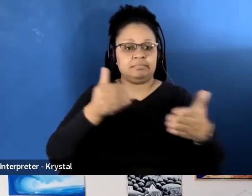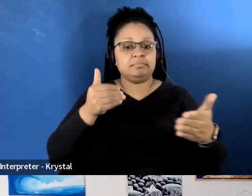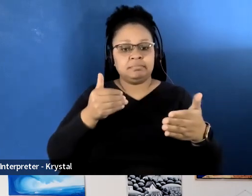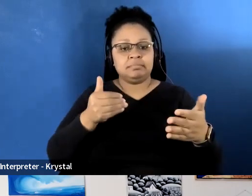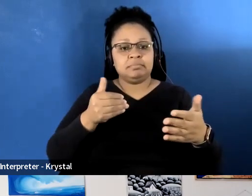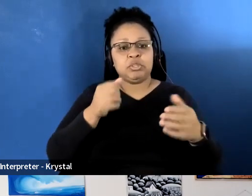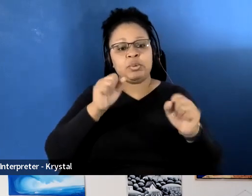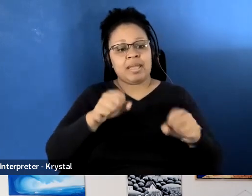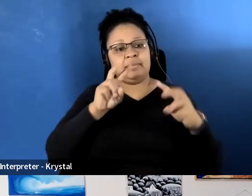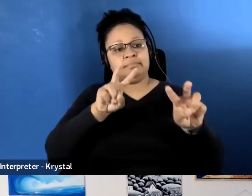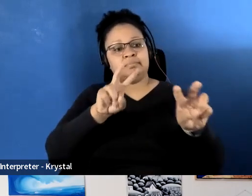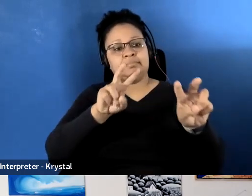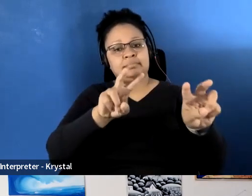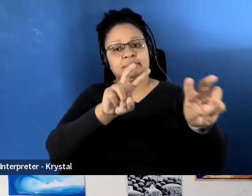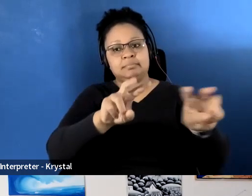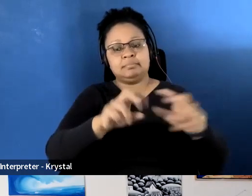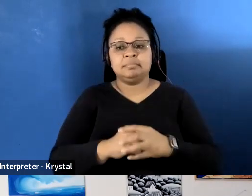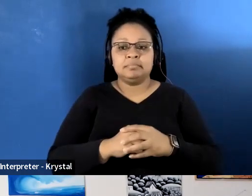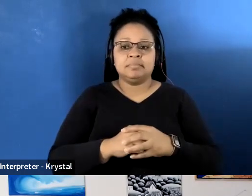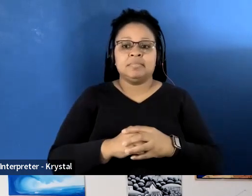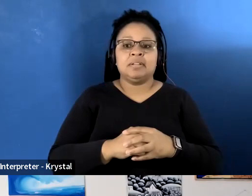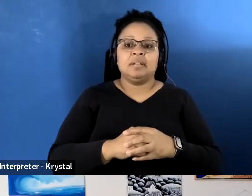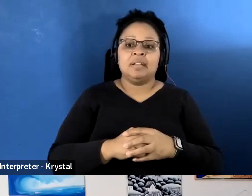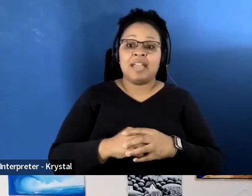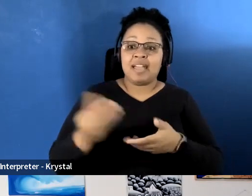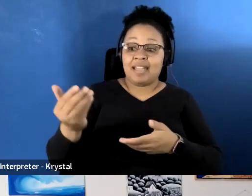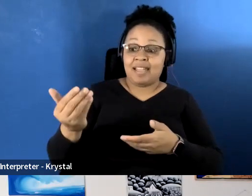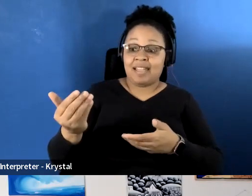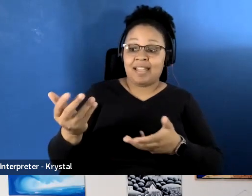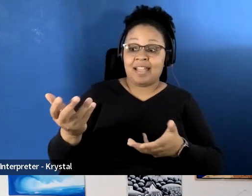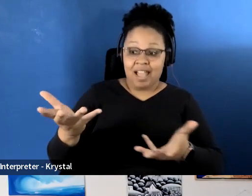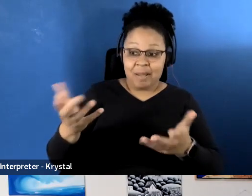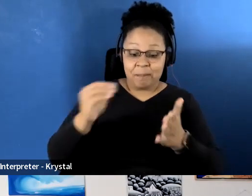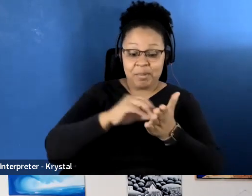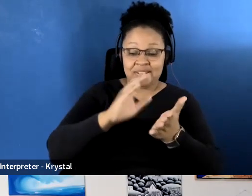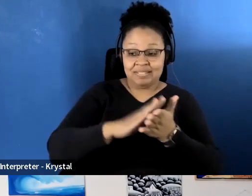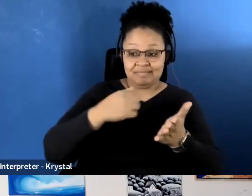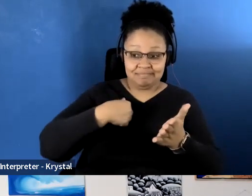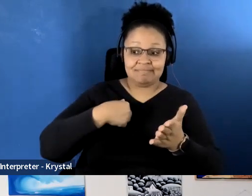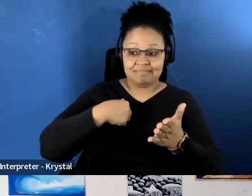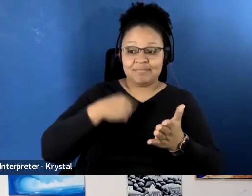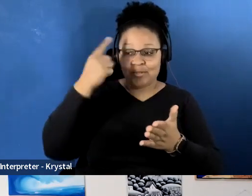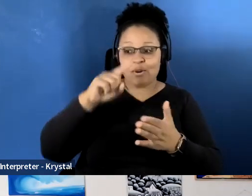continuously. We'll be over for football and chili. Yeah. Yeah.